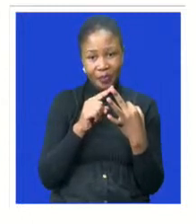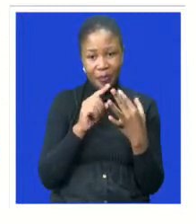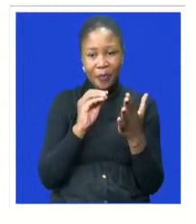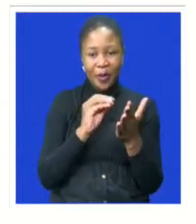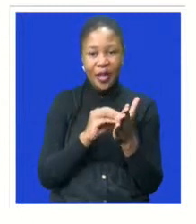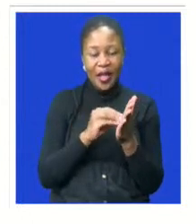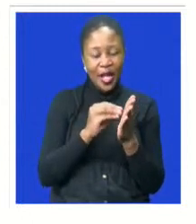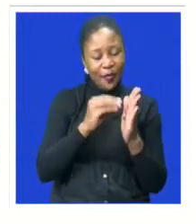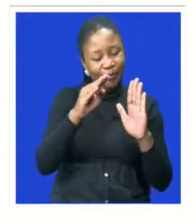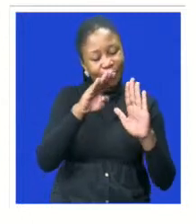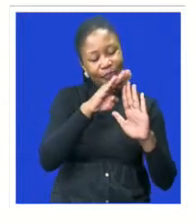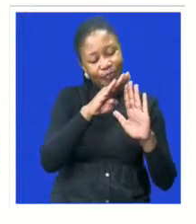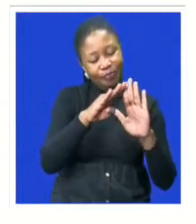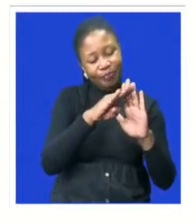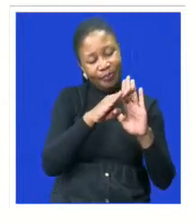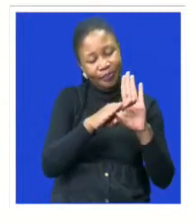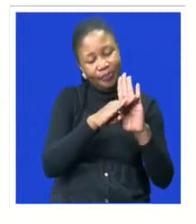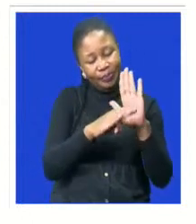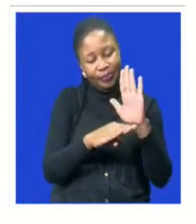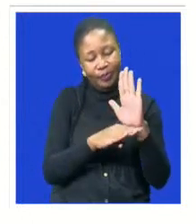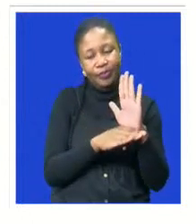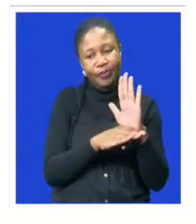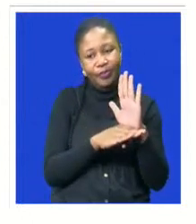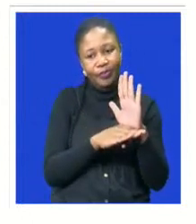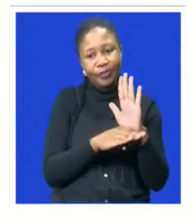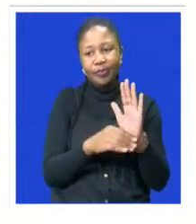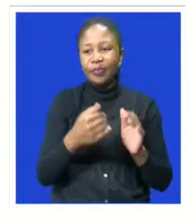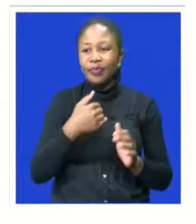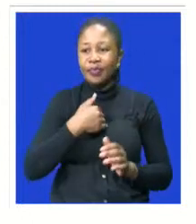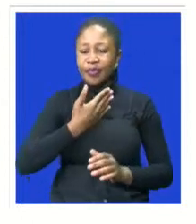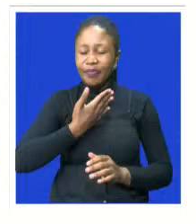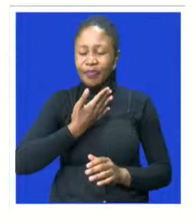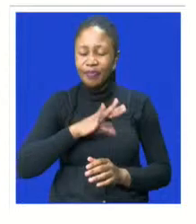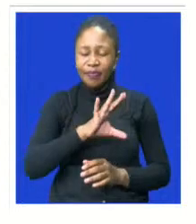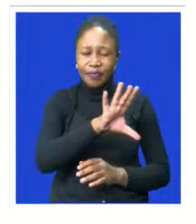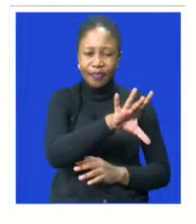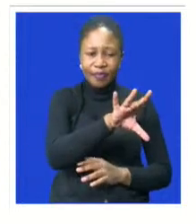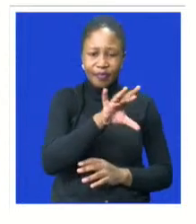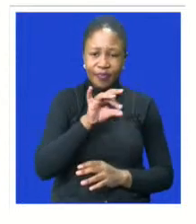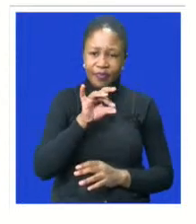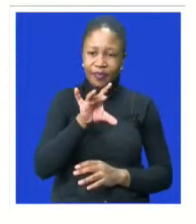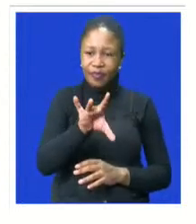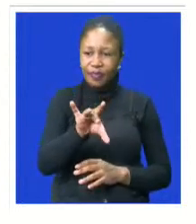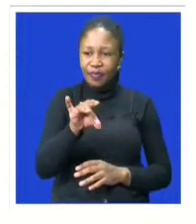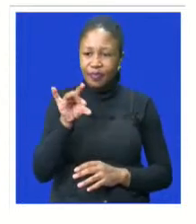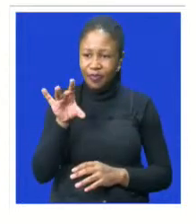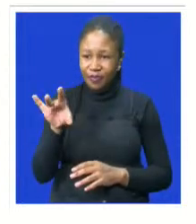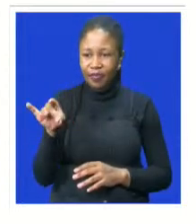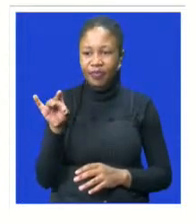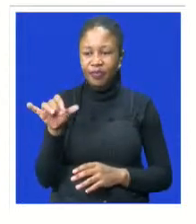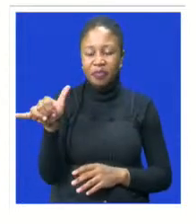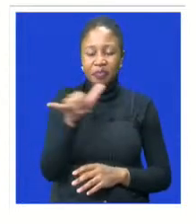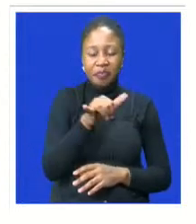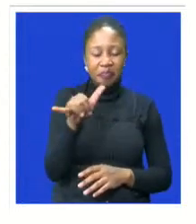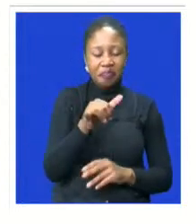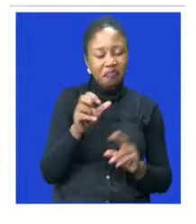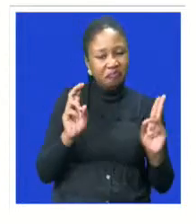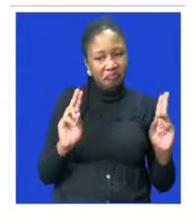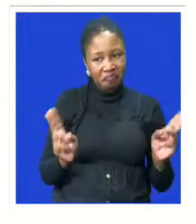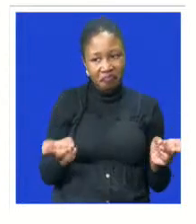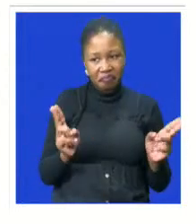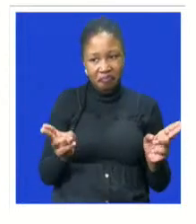So from this list, I want you to classify them according to natural and